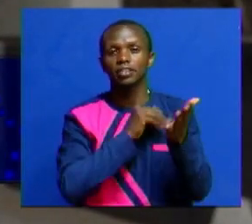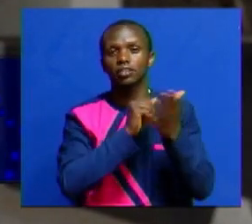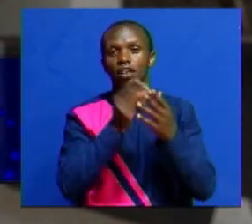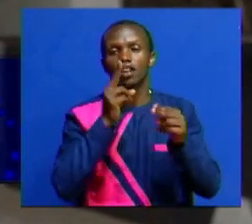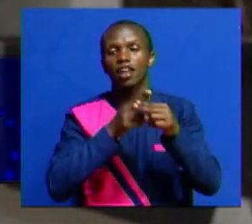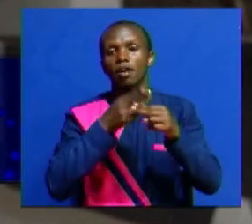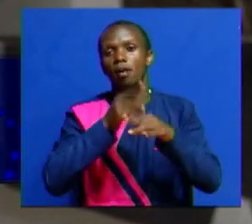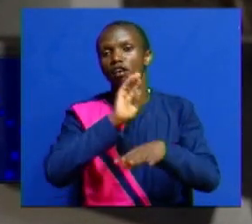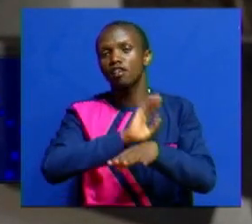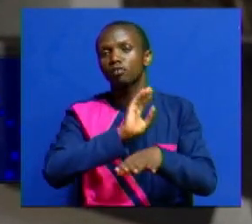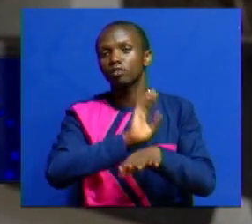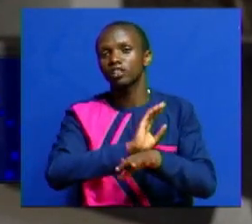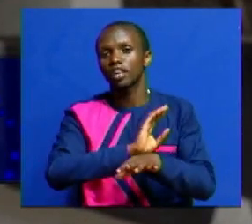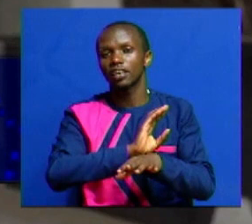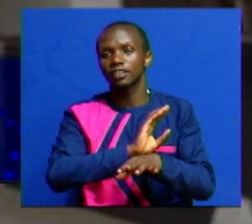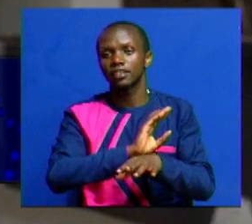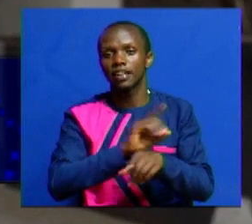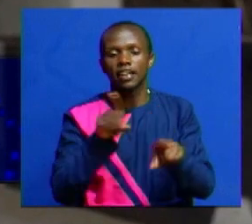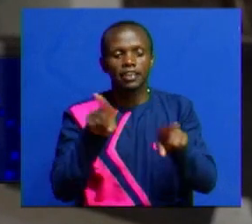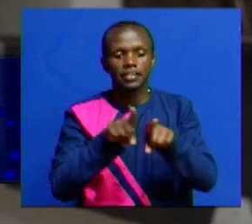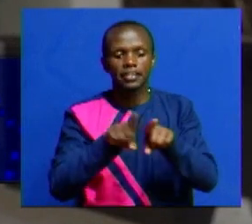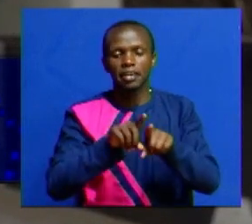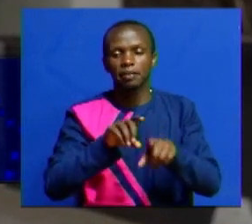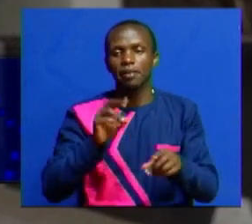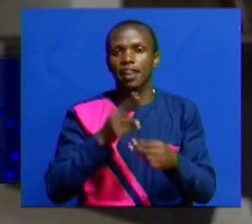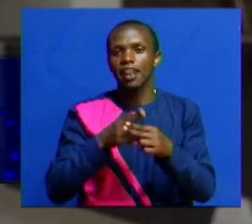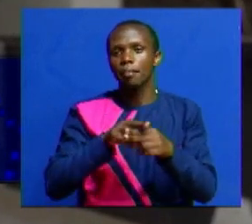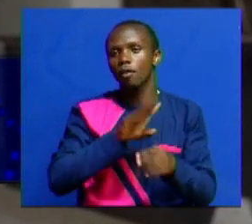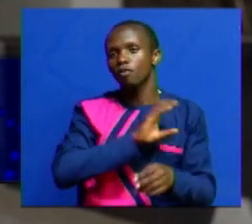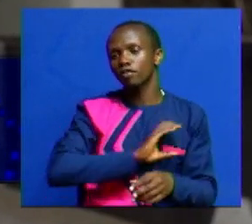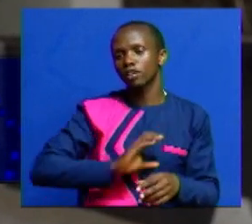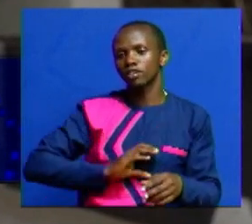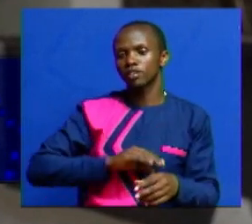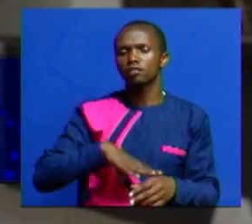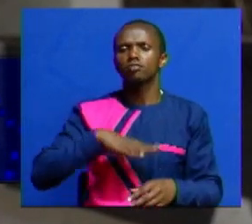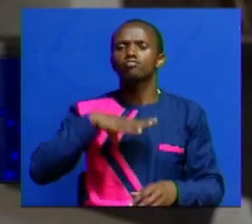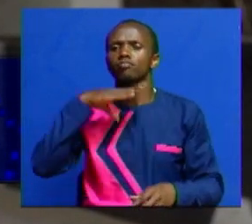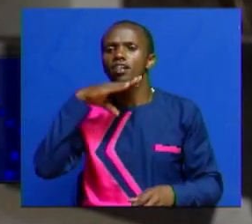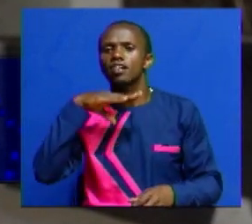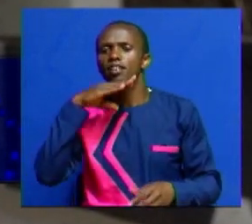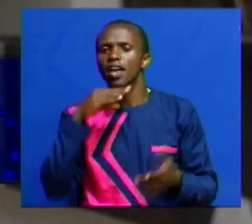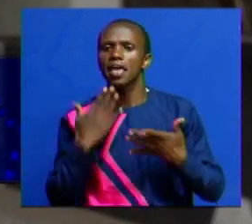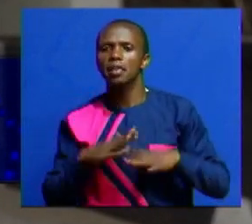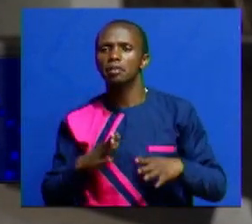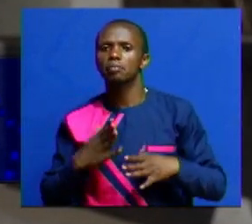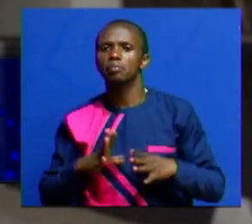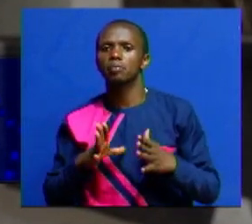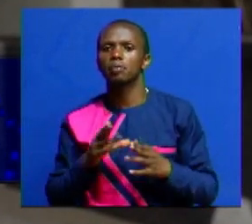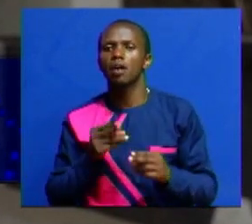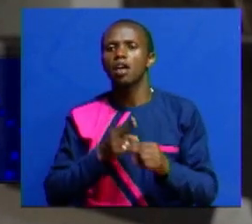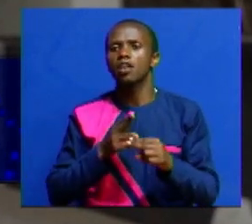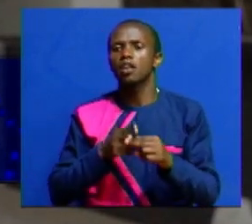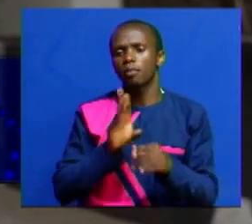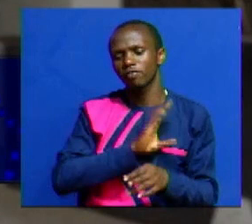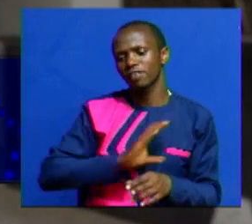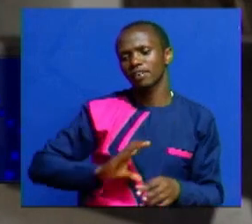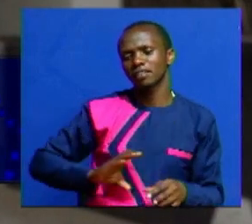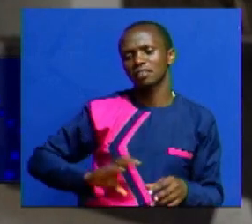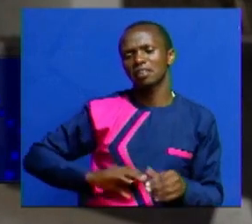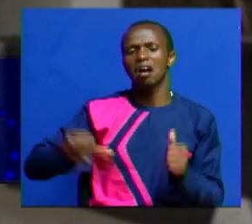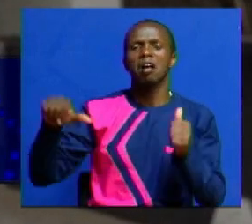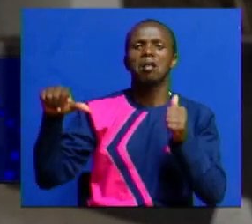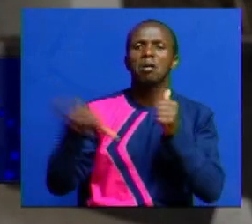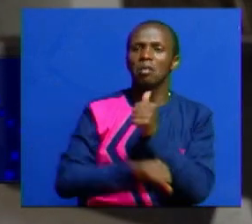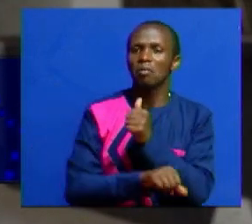also sana chini ya Wakristo, kufanya vitu kama kuua watu. China inaharibika ya Wakristo.